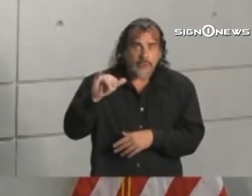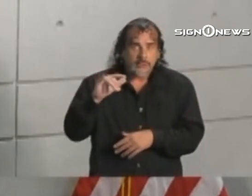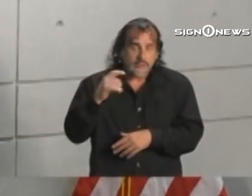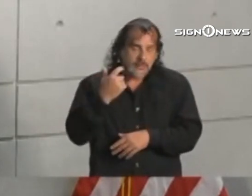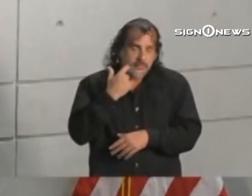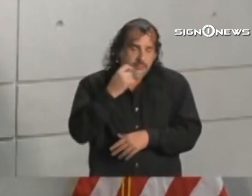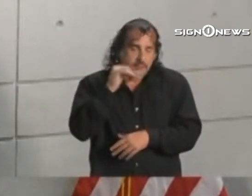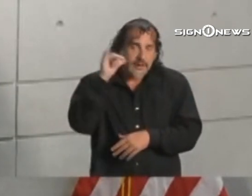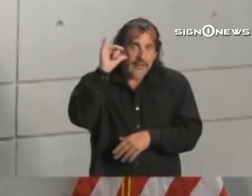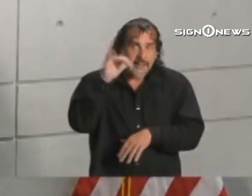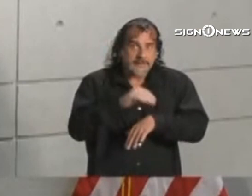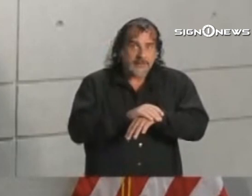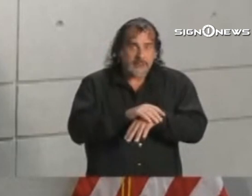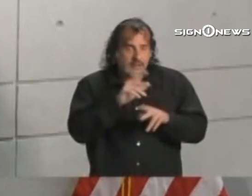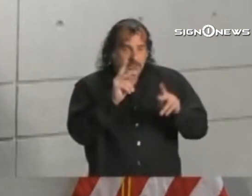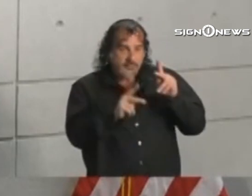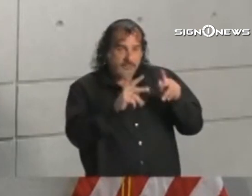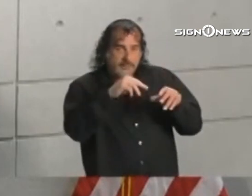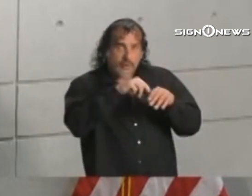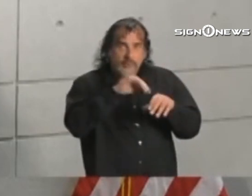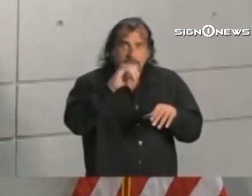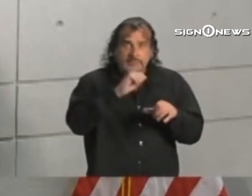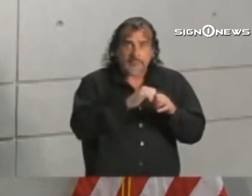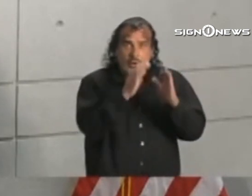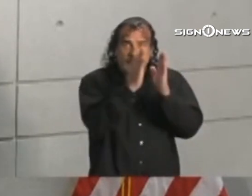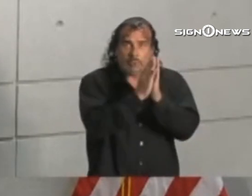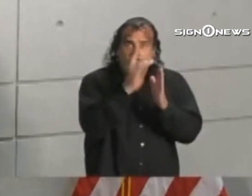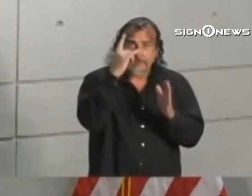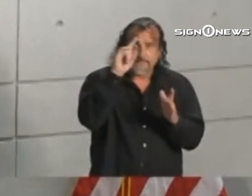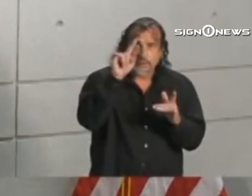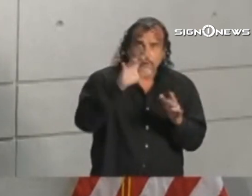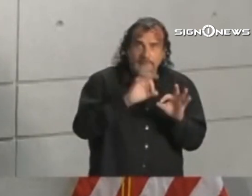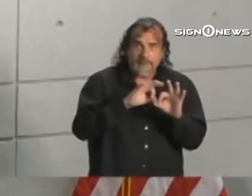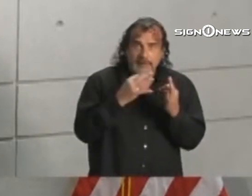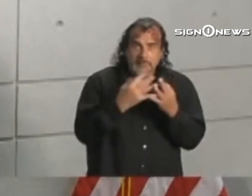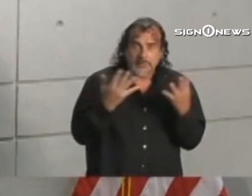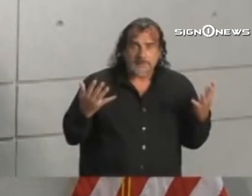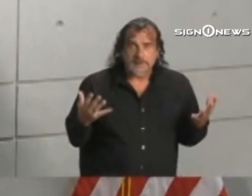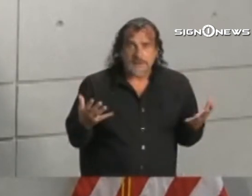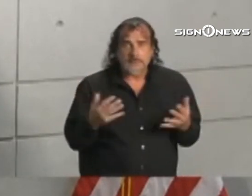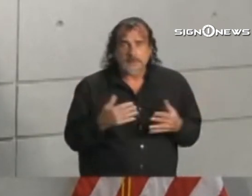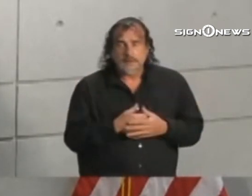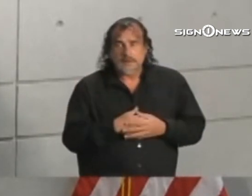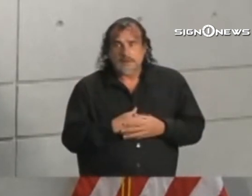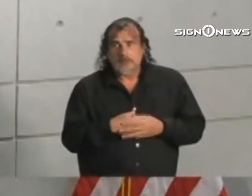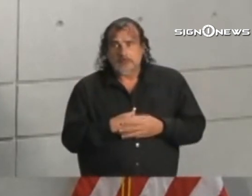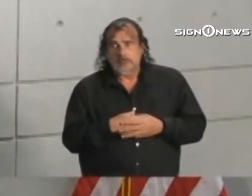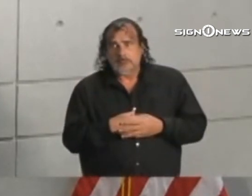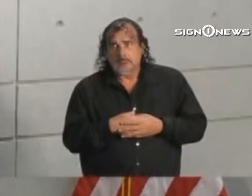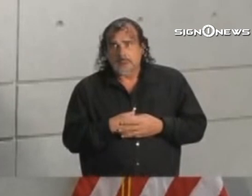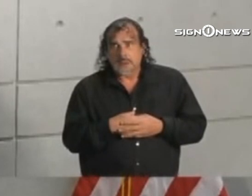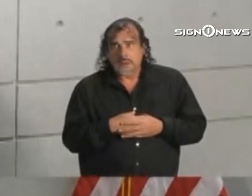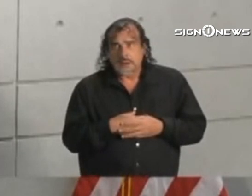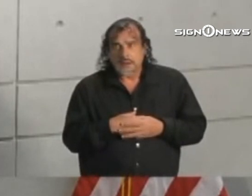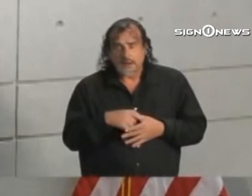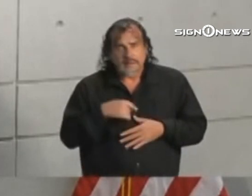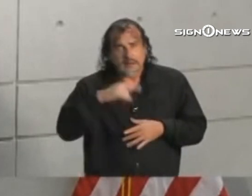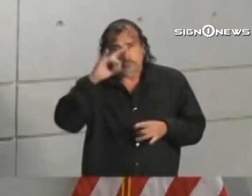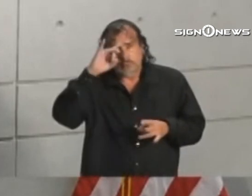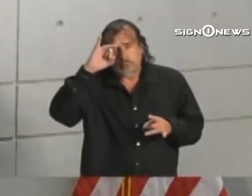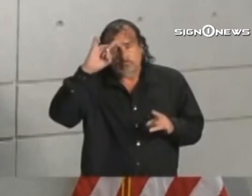that the people of Mississippi are thinking about them and praying for them. I think that's a